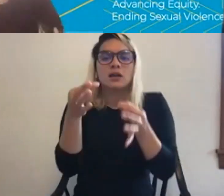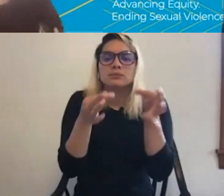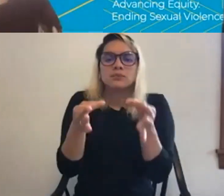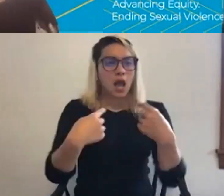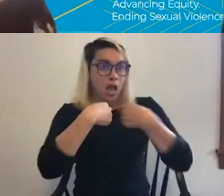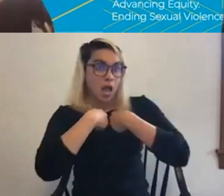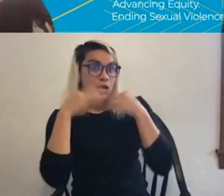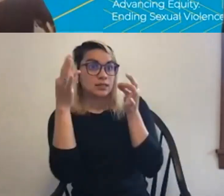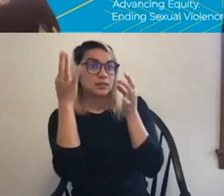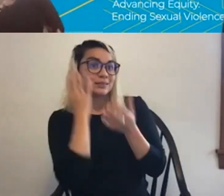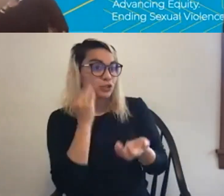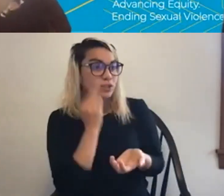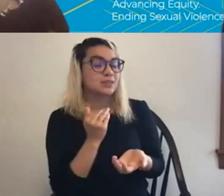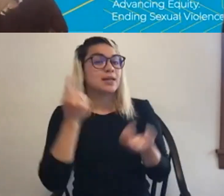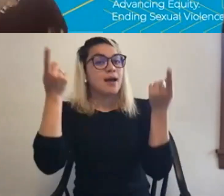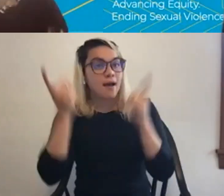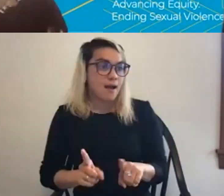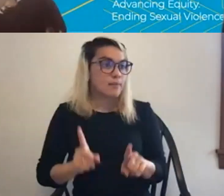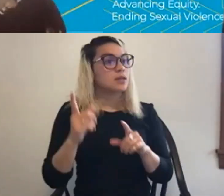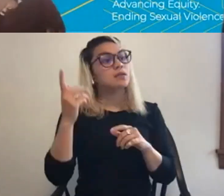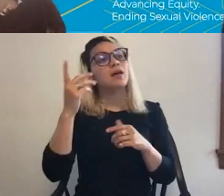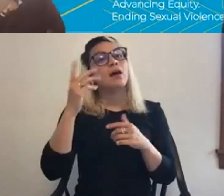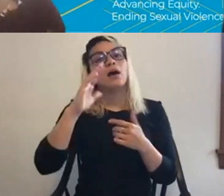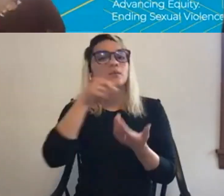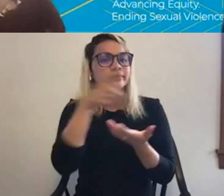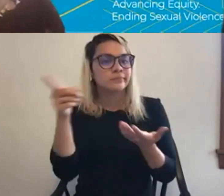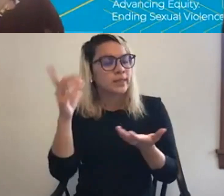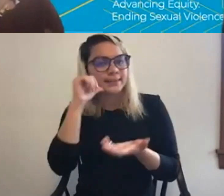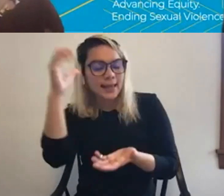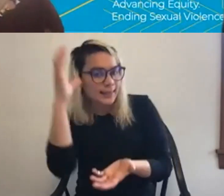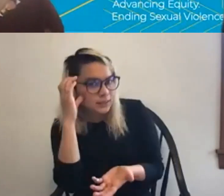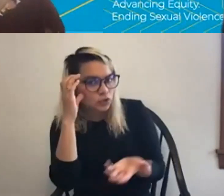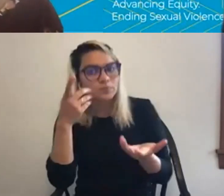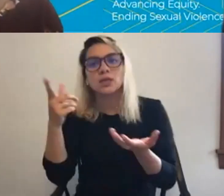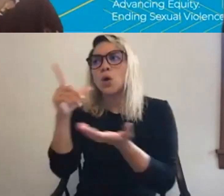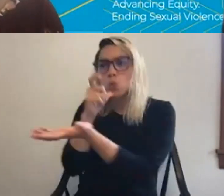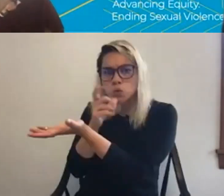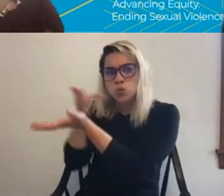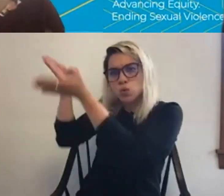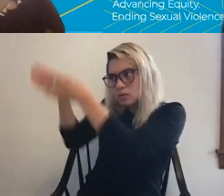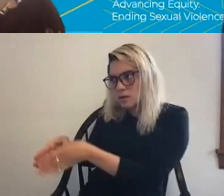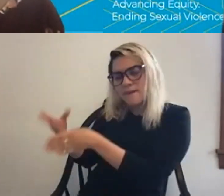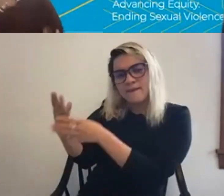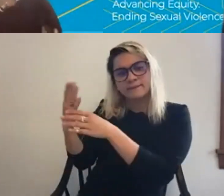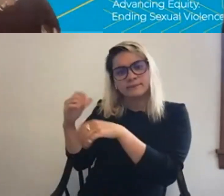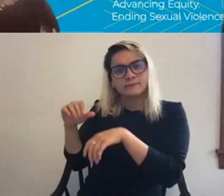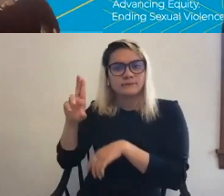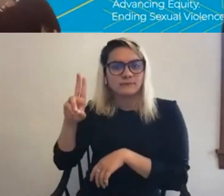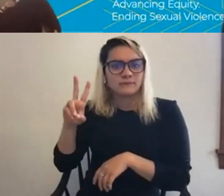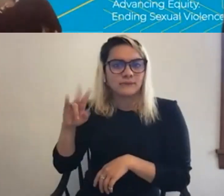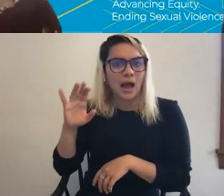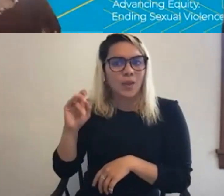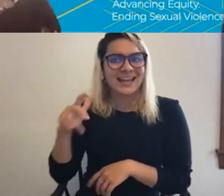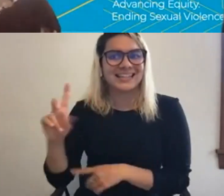name why, who violated that. And I heard you say this just a moment ago, that was taken from you. And so naming